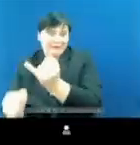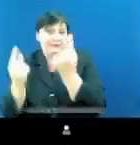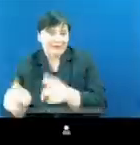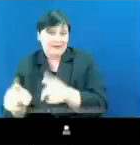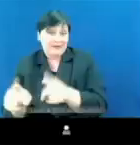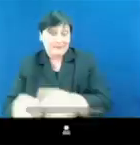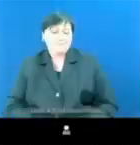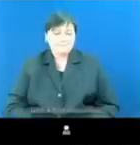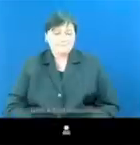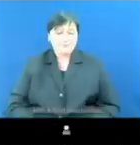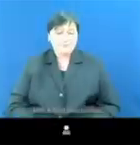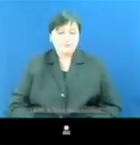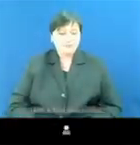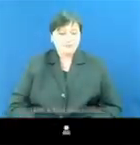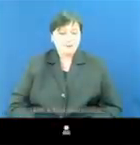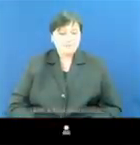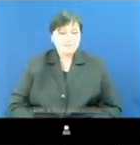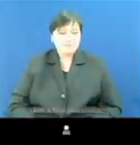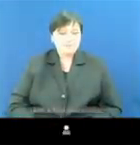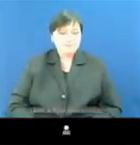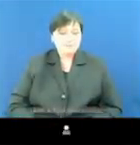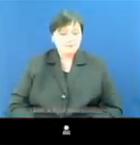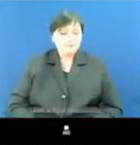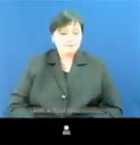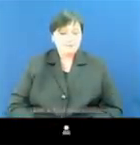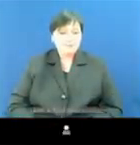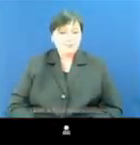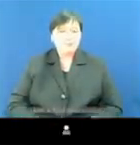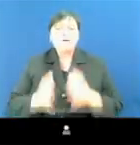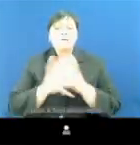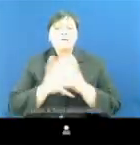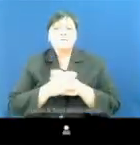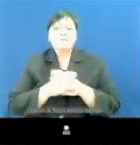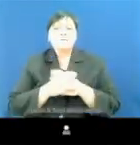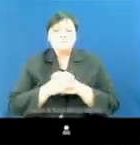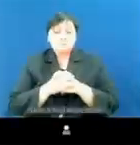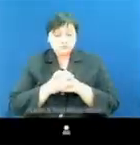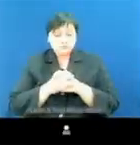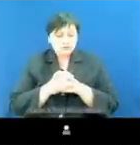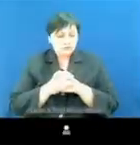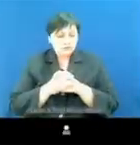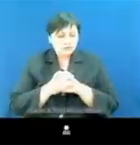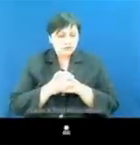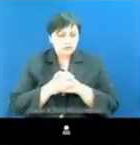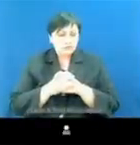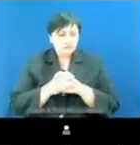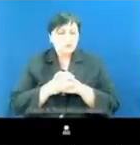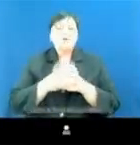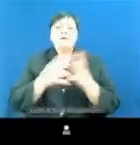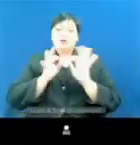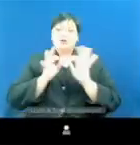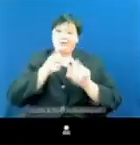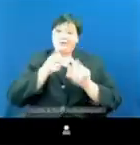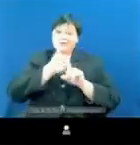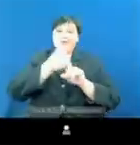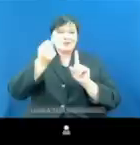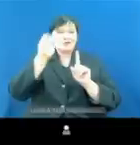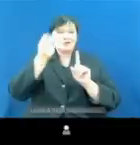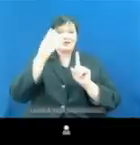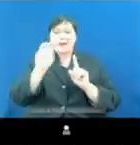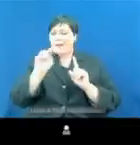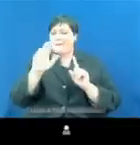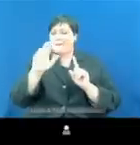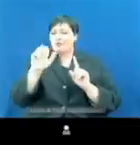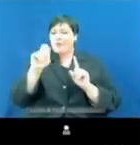So, excuse me, the interpreter needs to have a general understanding of Miranda and when it is